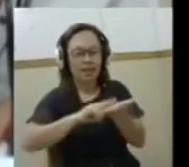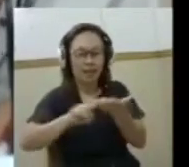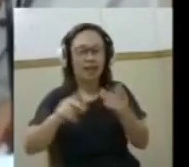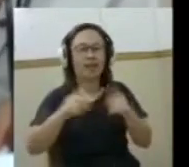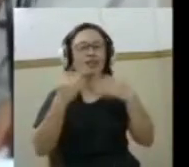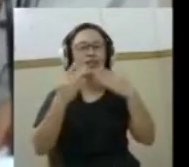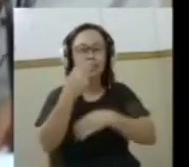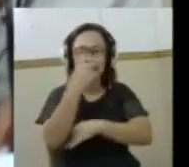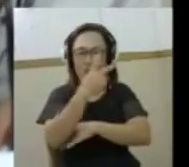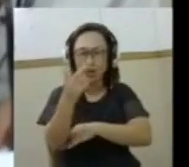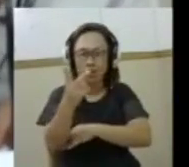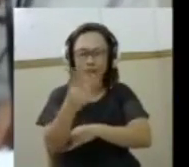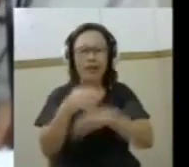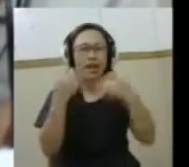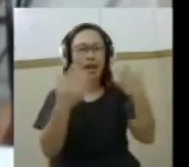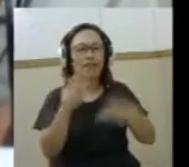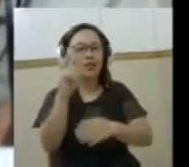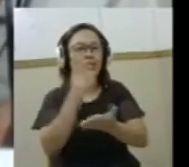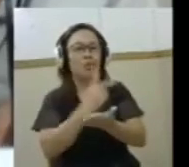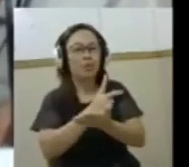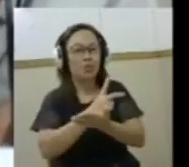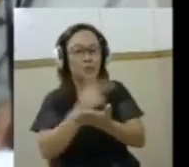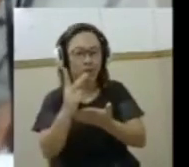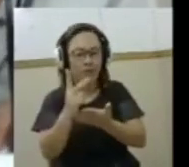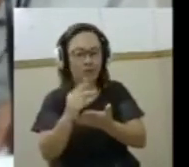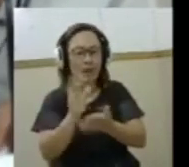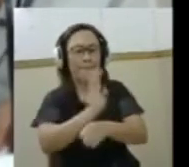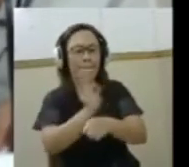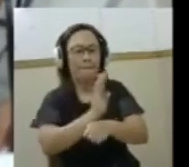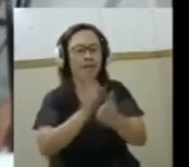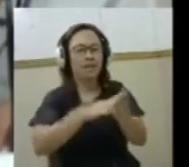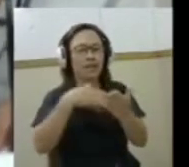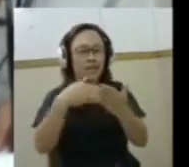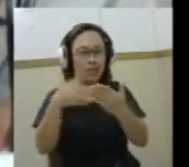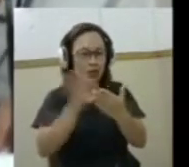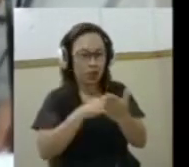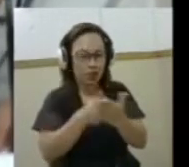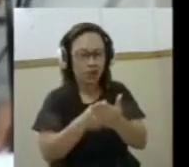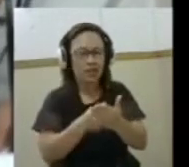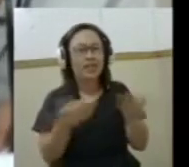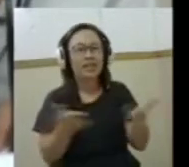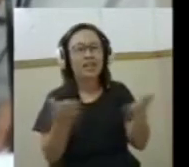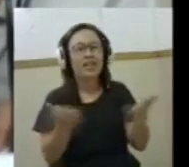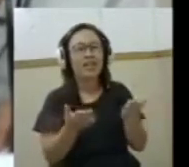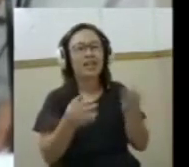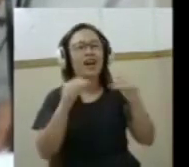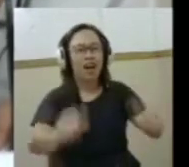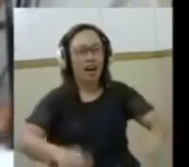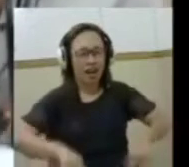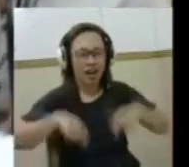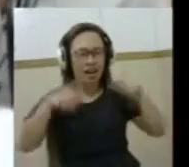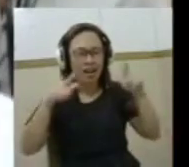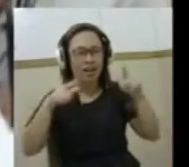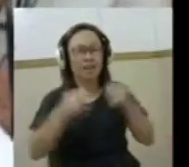happy to see you. After 2 weeks of our busy schedules, here we are again, still kicking for another episode.